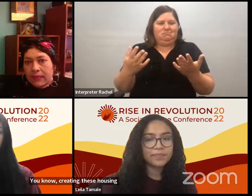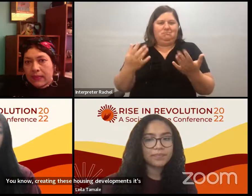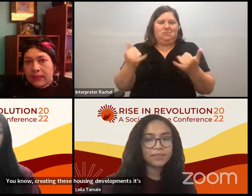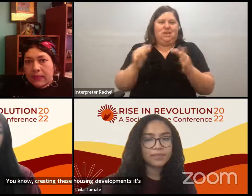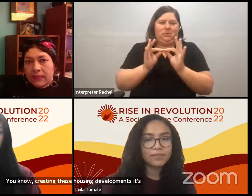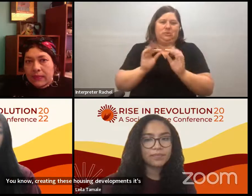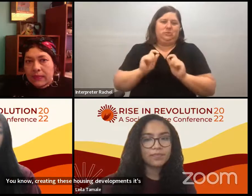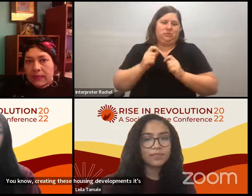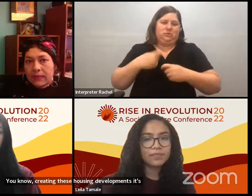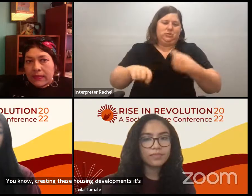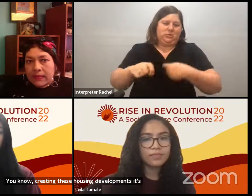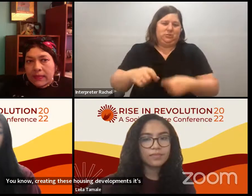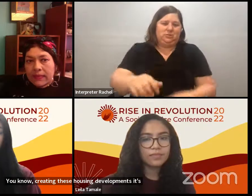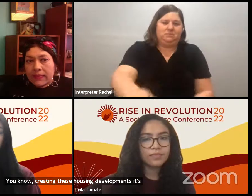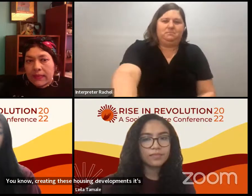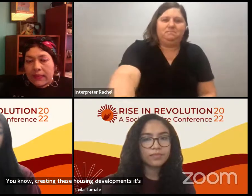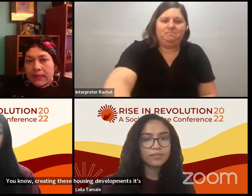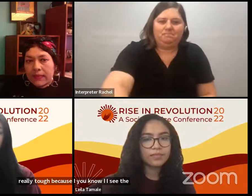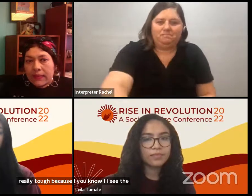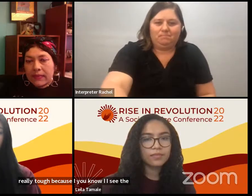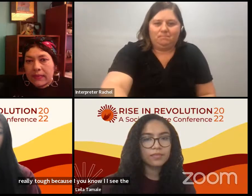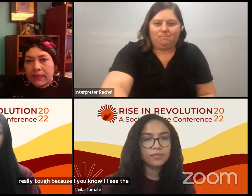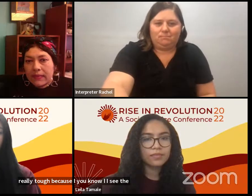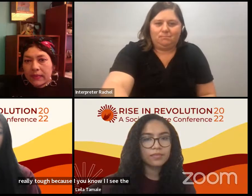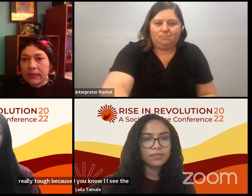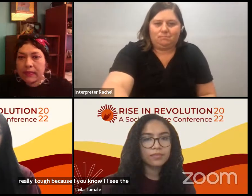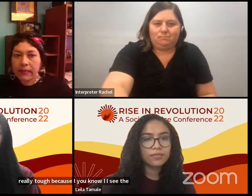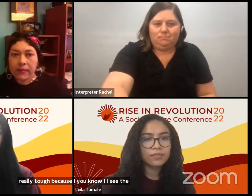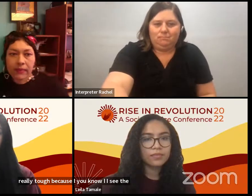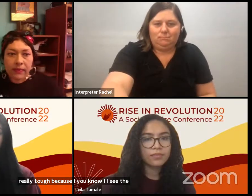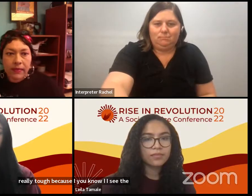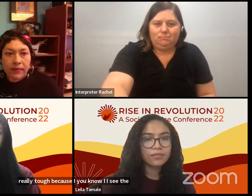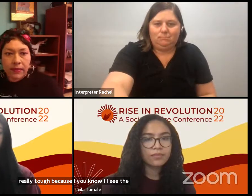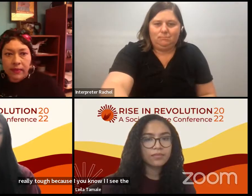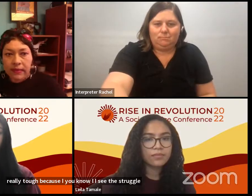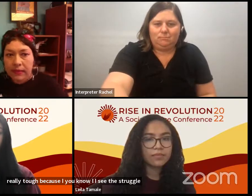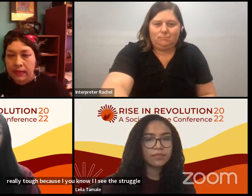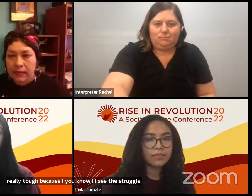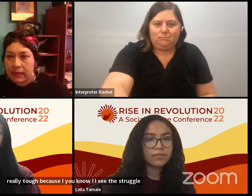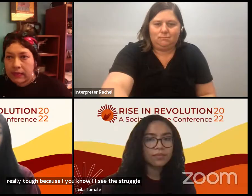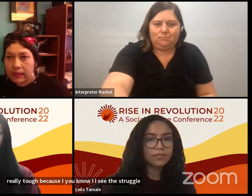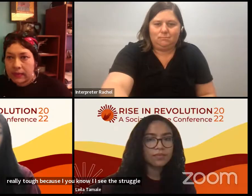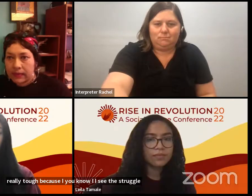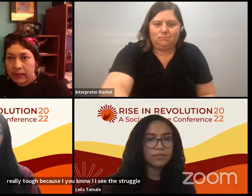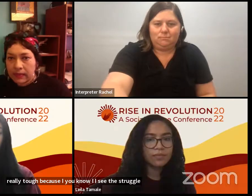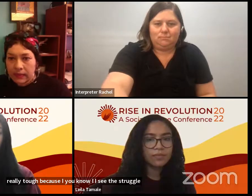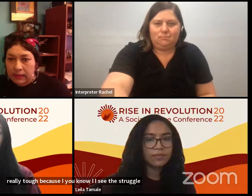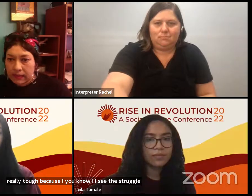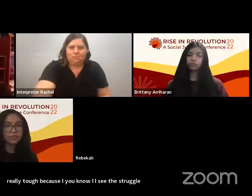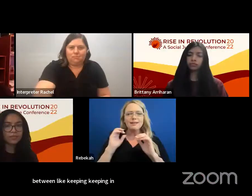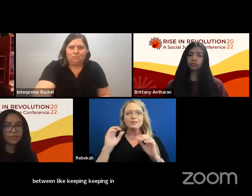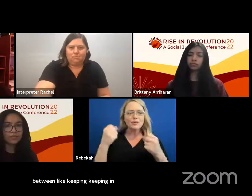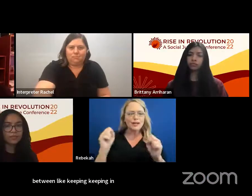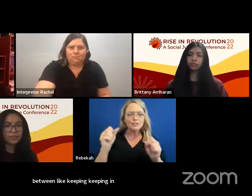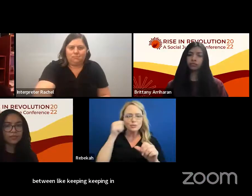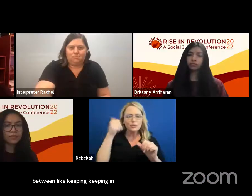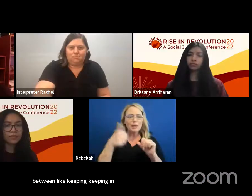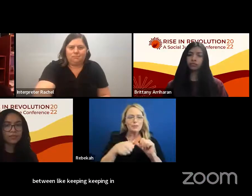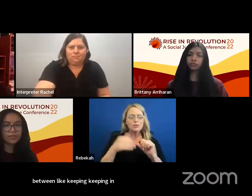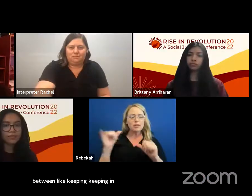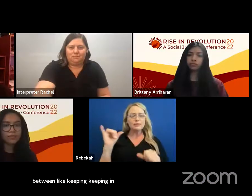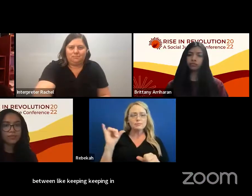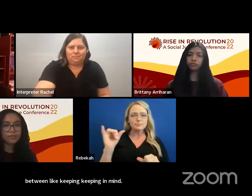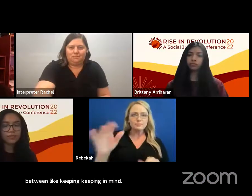I see the struggle between like keeping keeping in mind, what